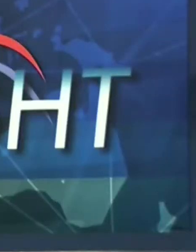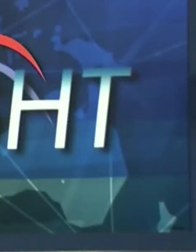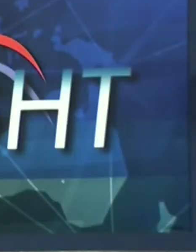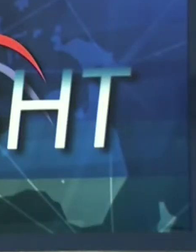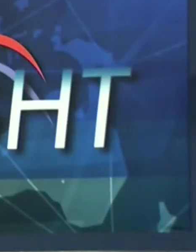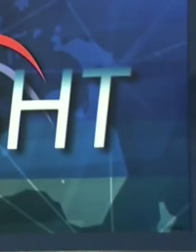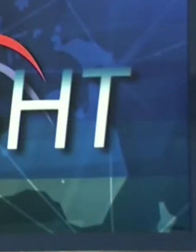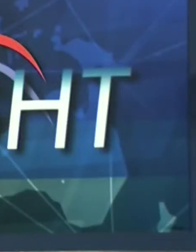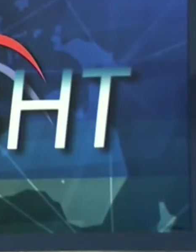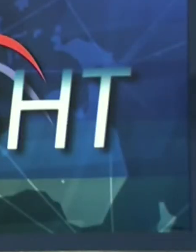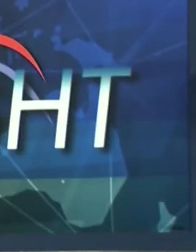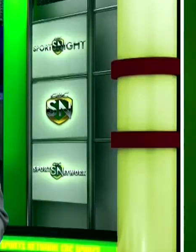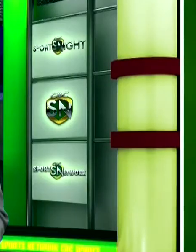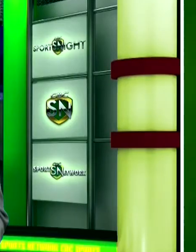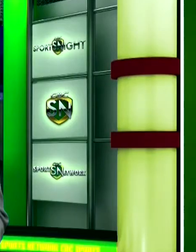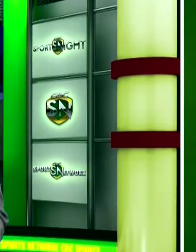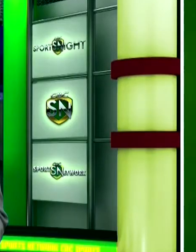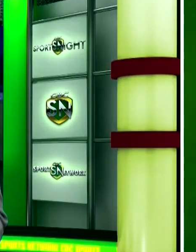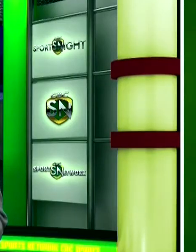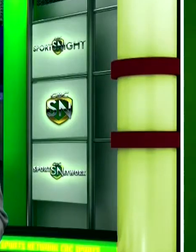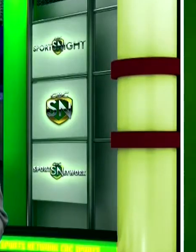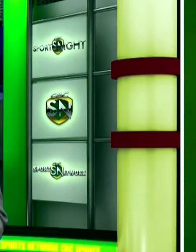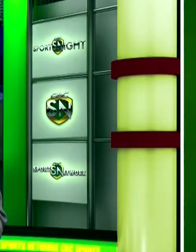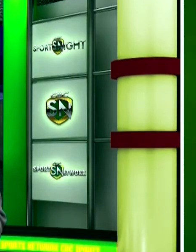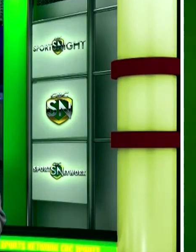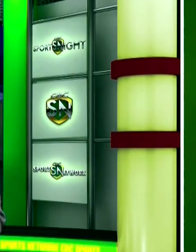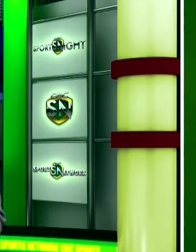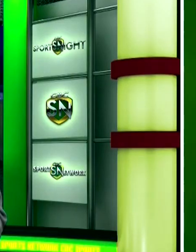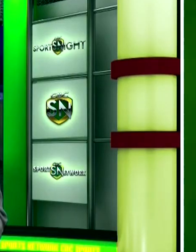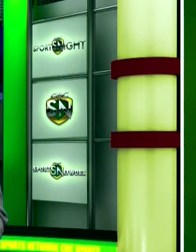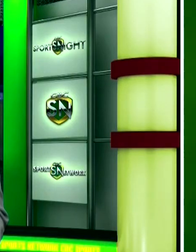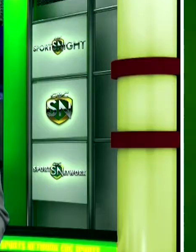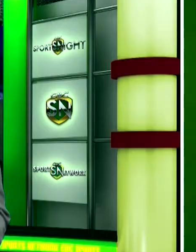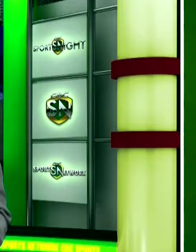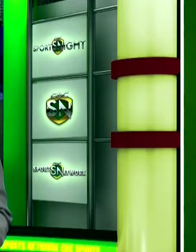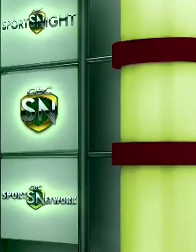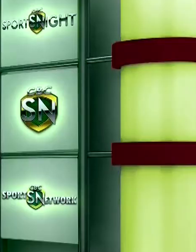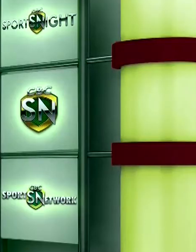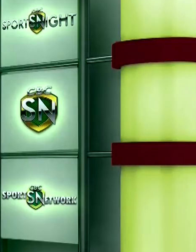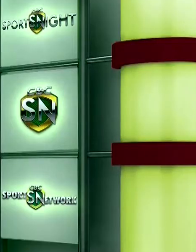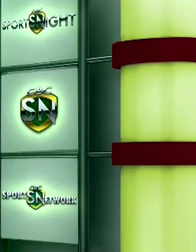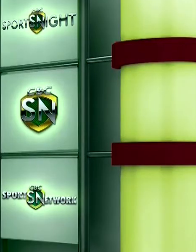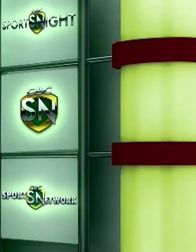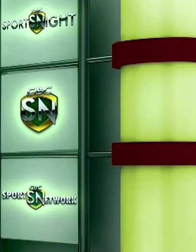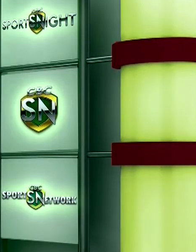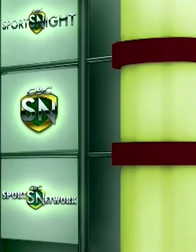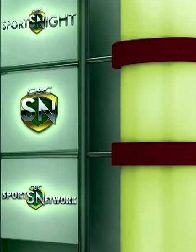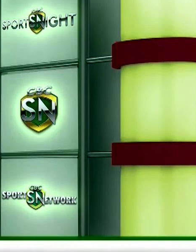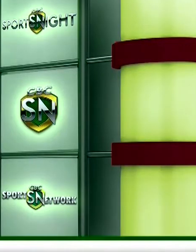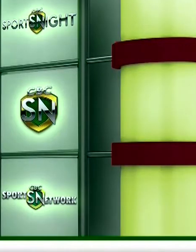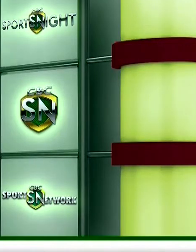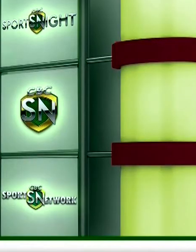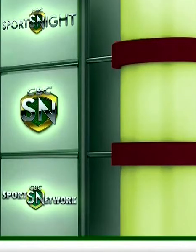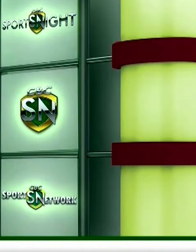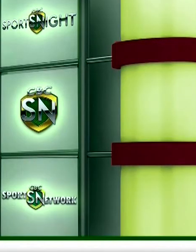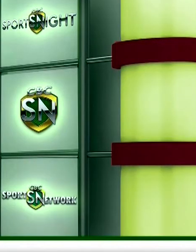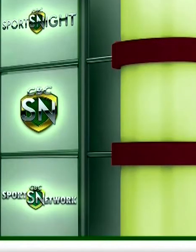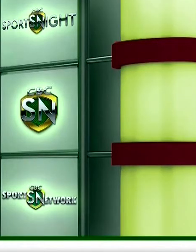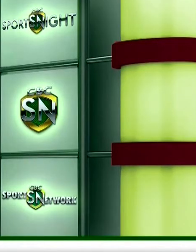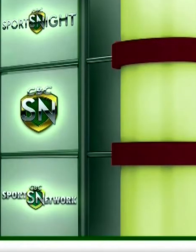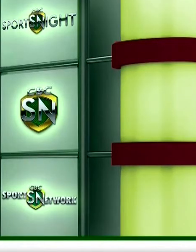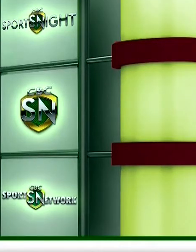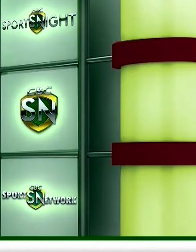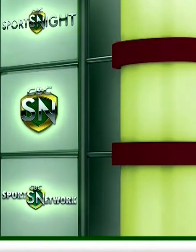Sports time now. We head over to the sports studio and say good evening to Damian Best. Good evening to you, Shane. Good evening to our viewers and listeners. Well, Brandon's Beach is the venue